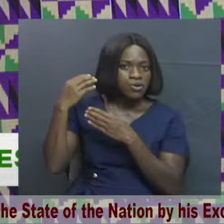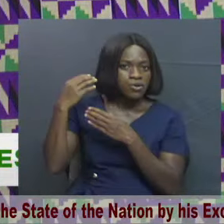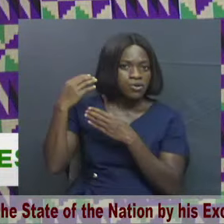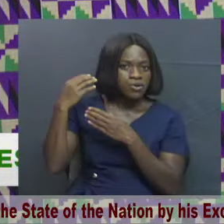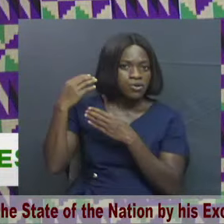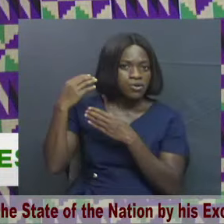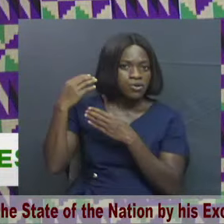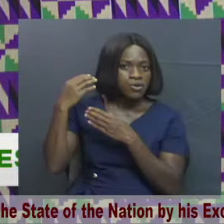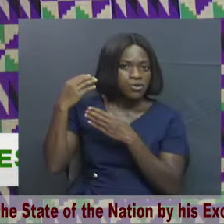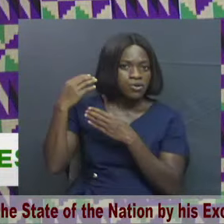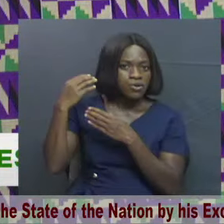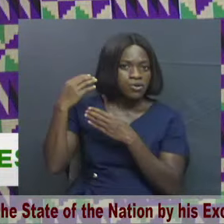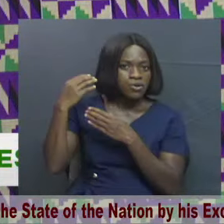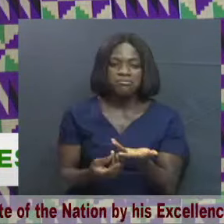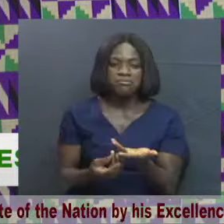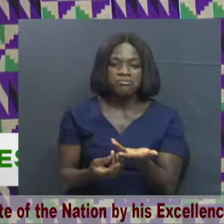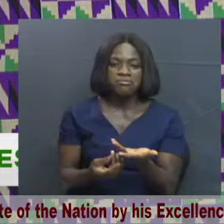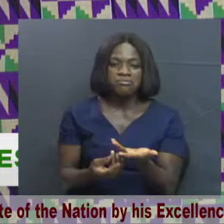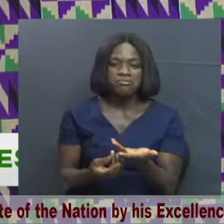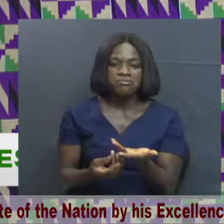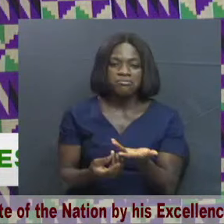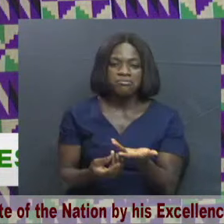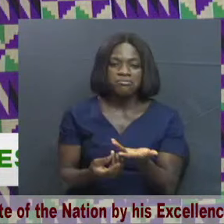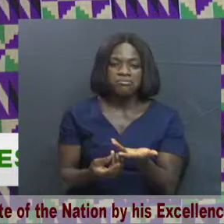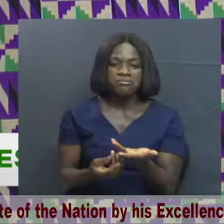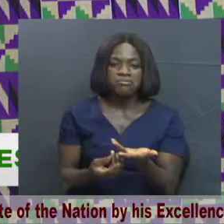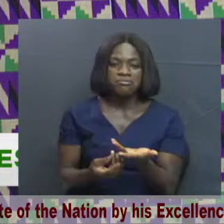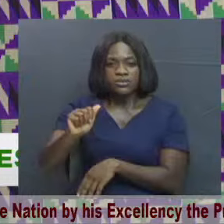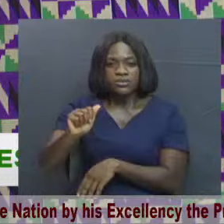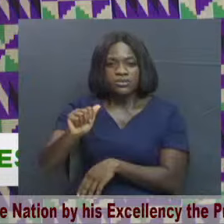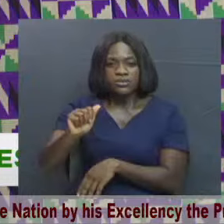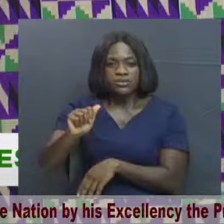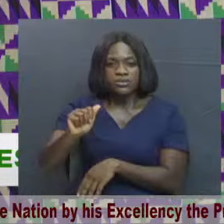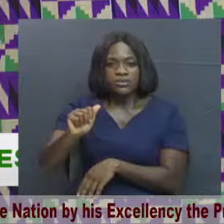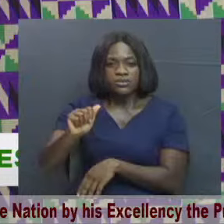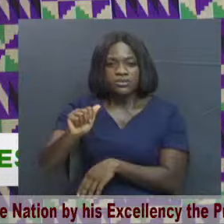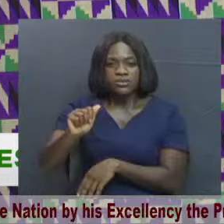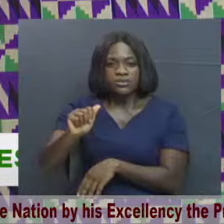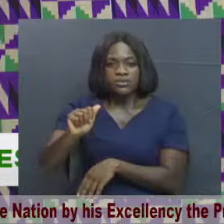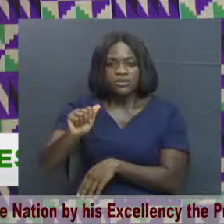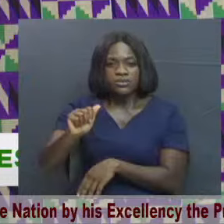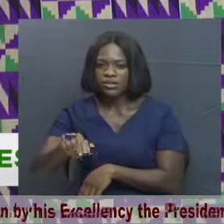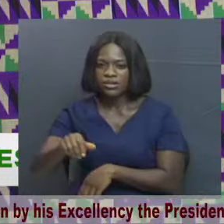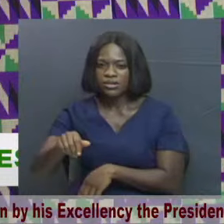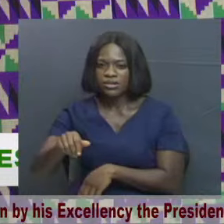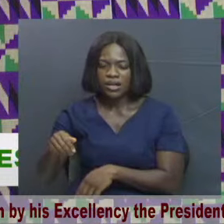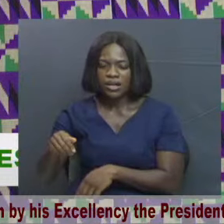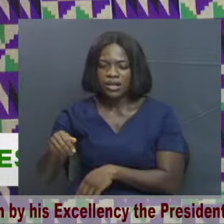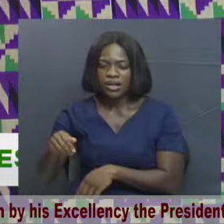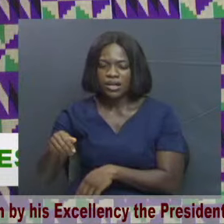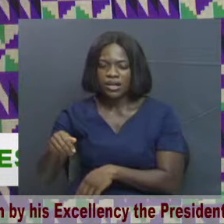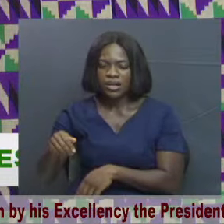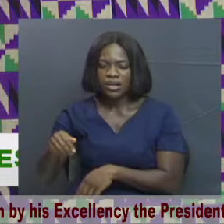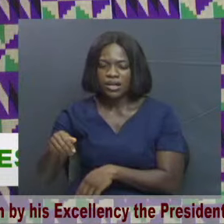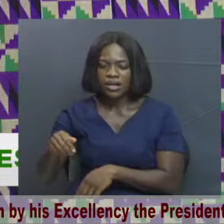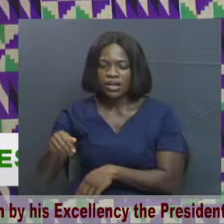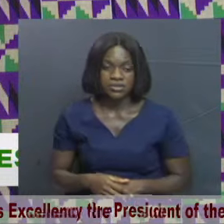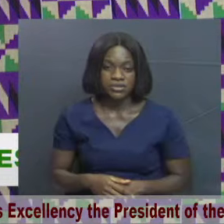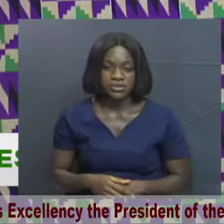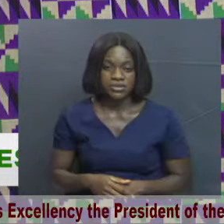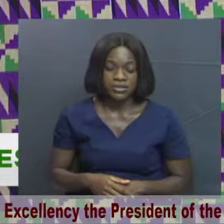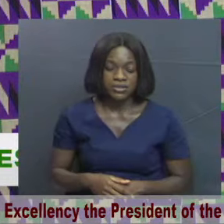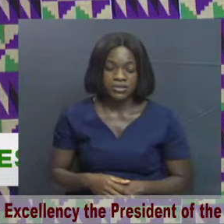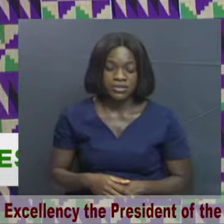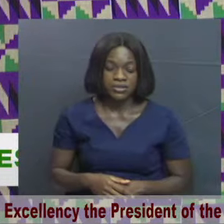garments have been targeted at the afcf market under the guided trade initiative I'd like to make